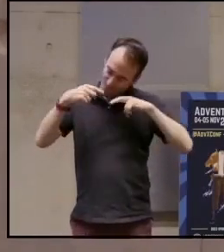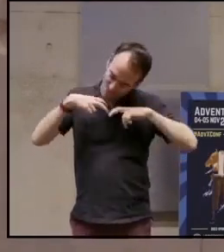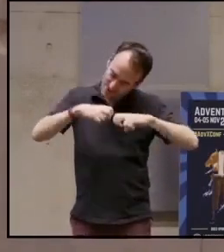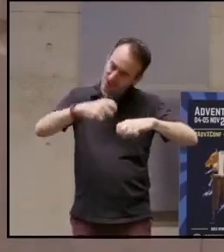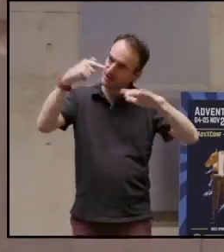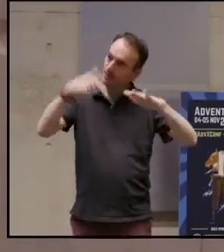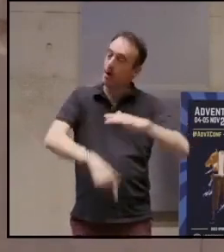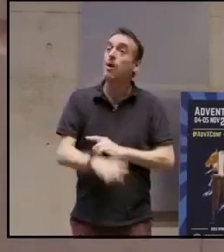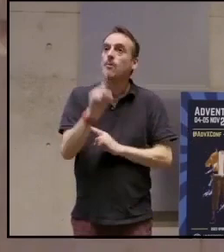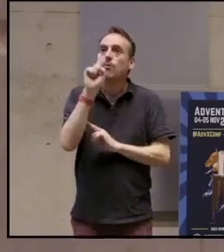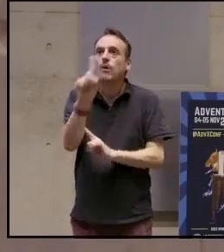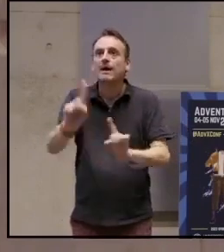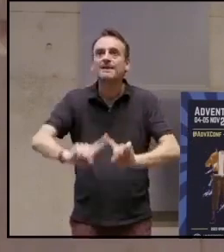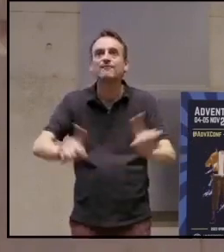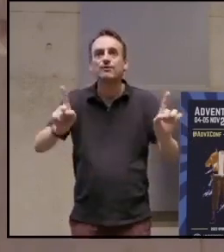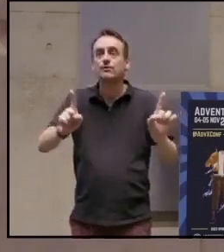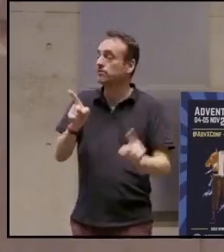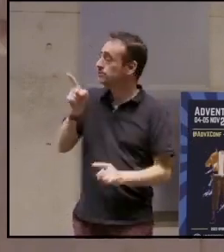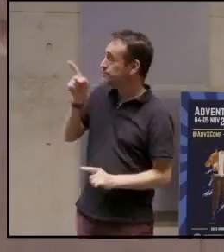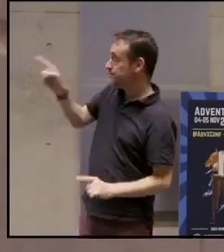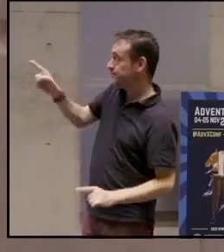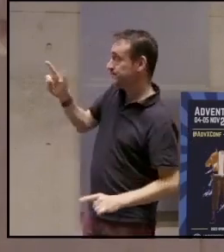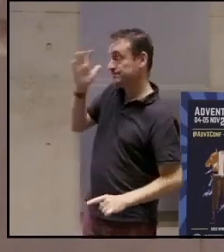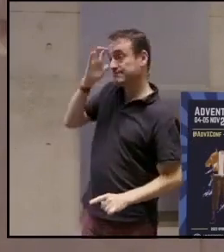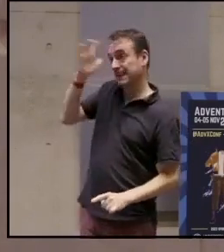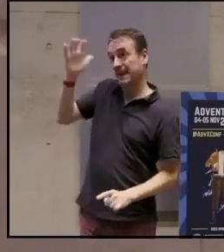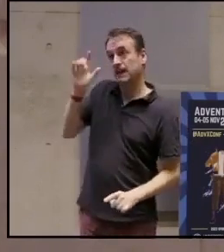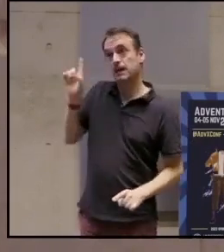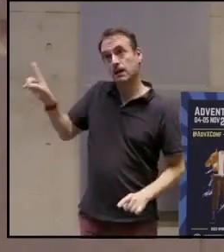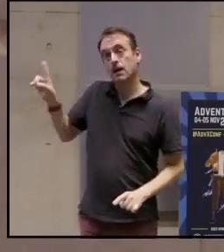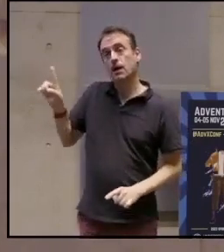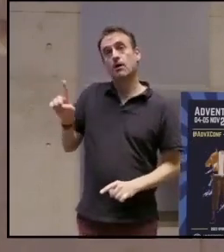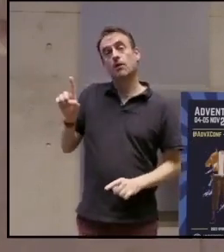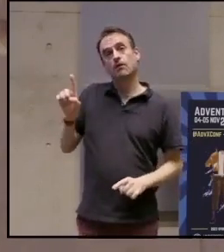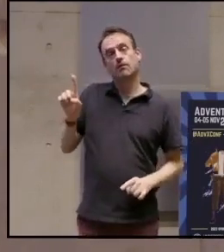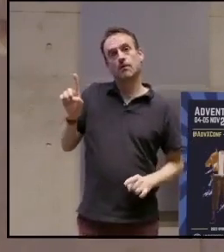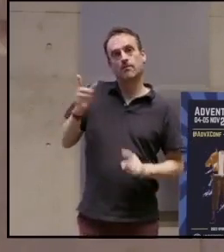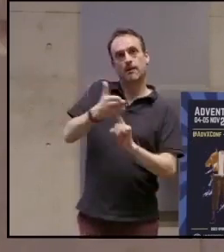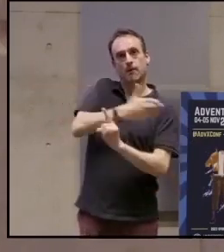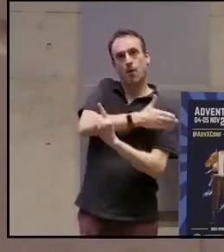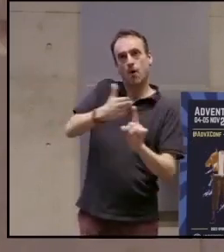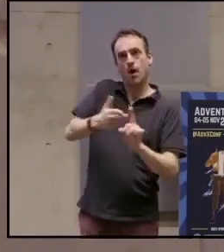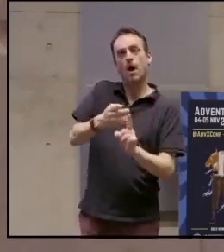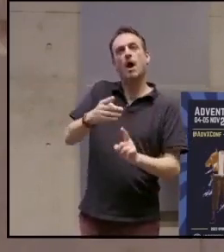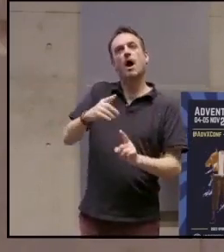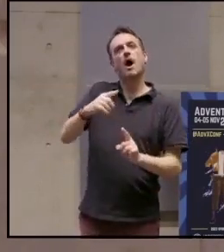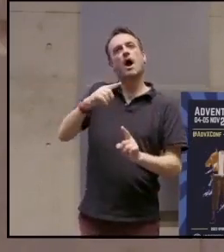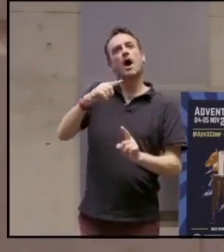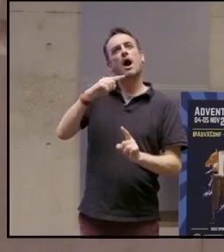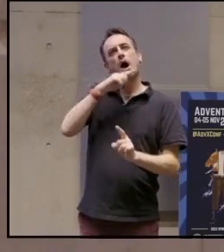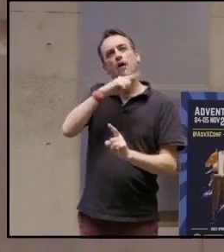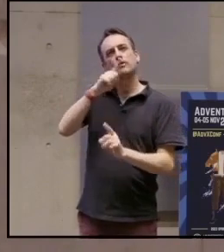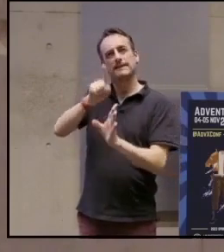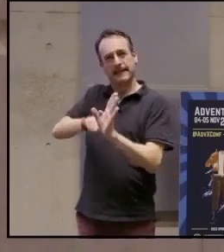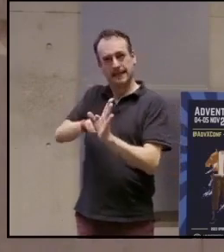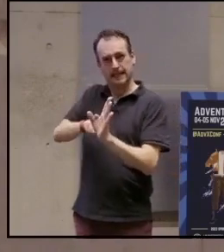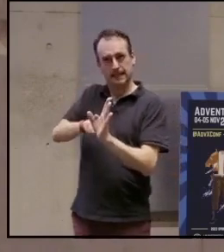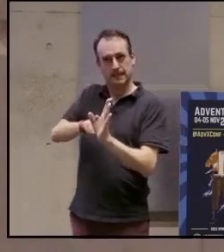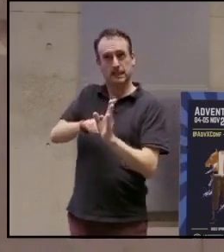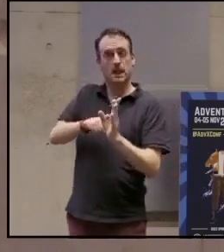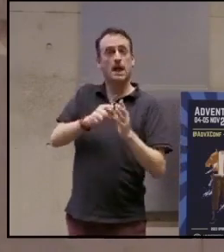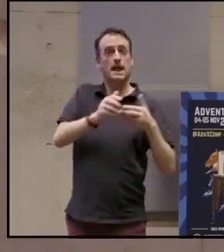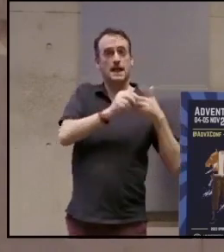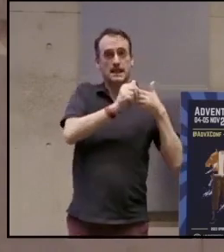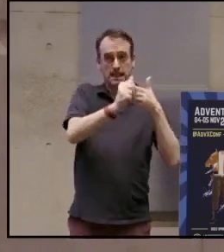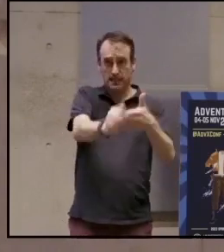was one difference. For many years, for hundreds of years, Cambodia had been led by Hindu monarchs calling